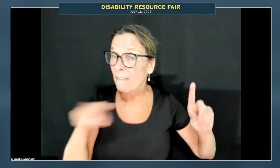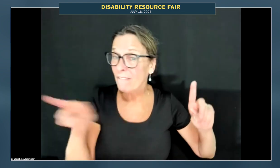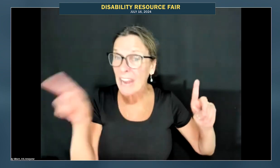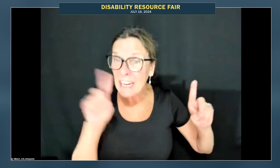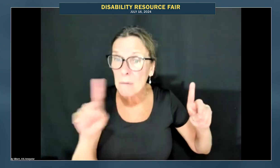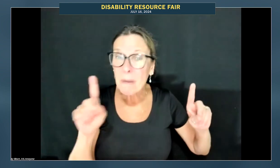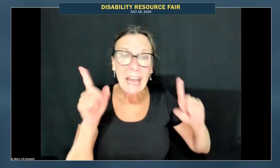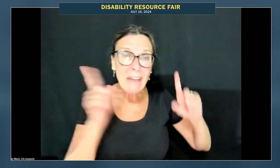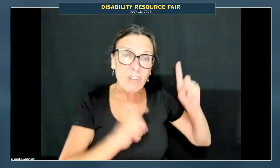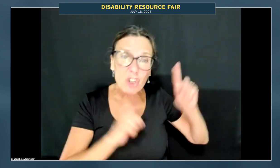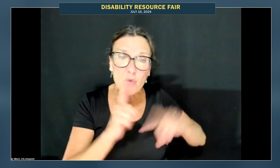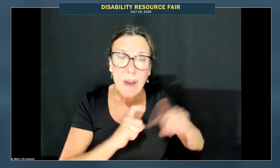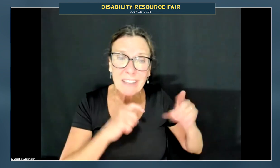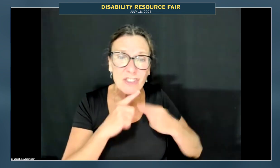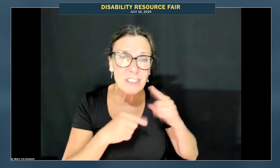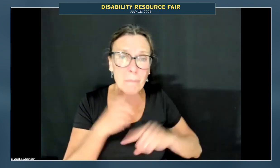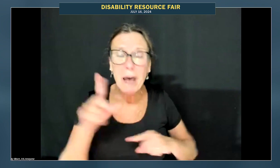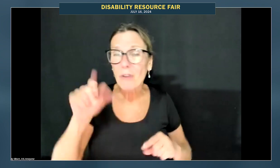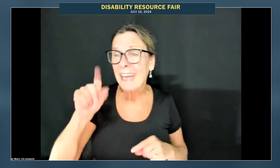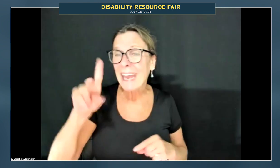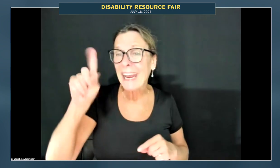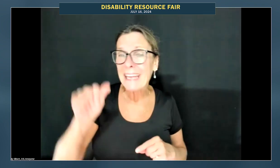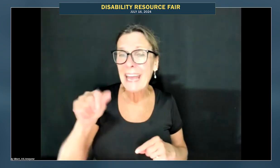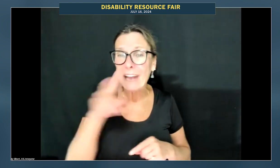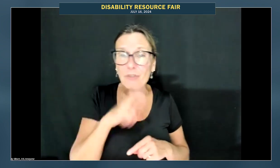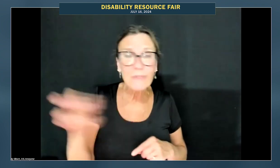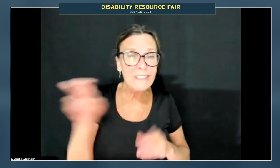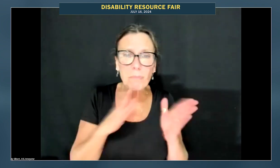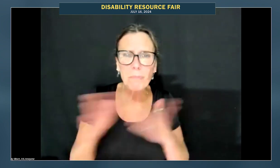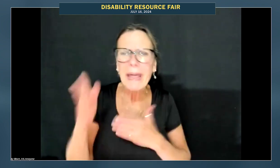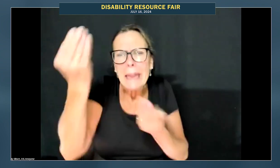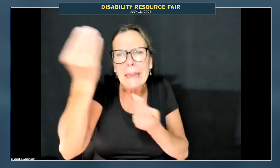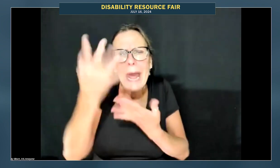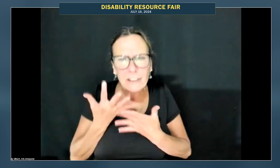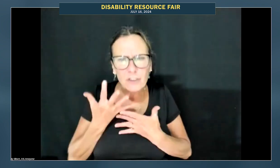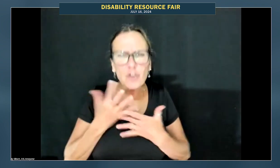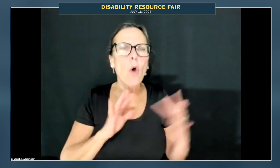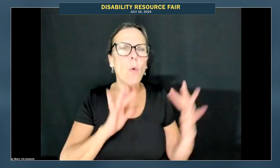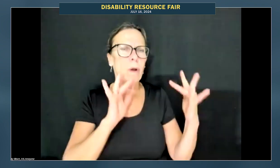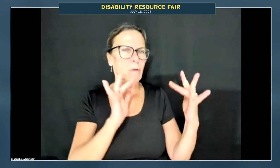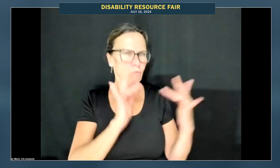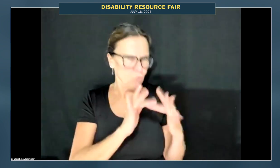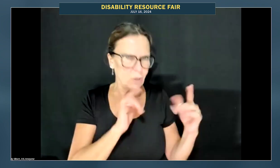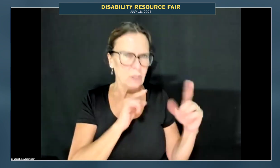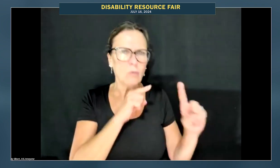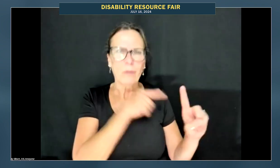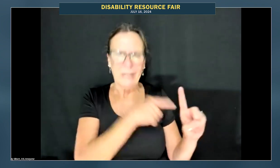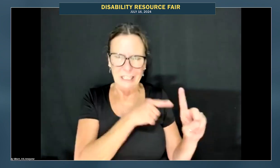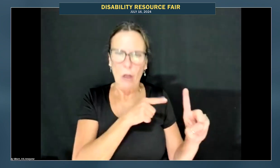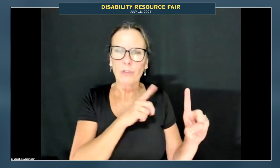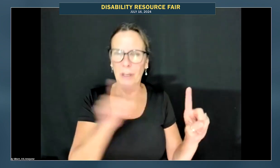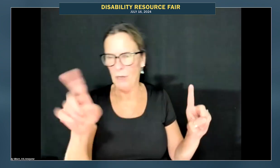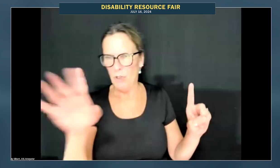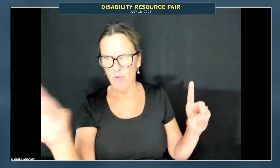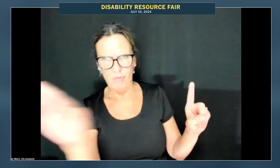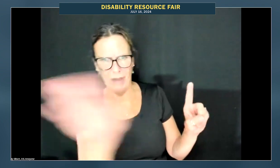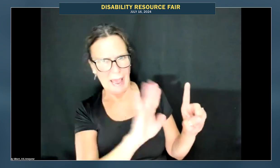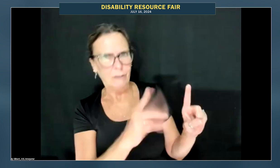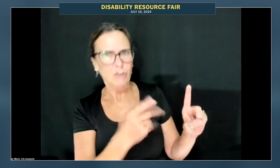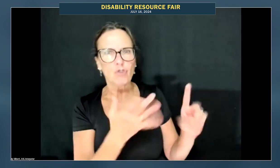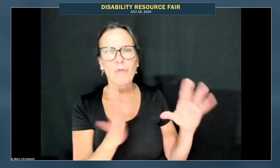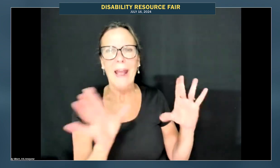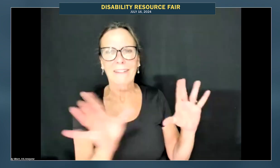the ADA Transition Plan, just let us know, and we'll reach out to Christos and get you connected